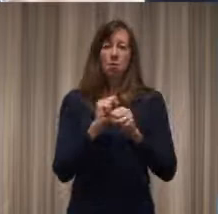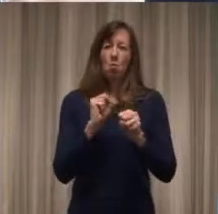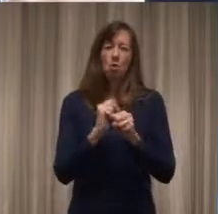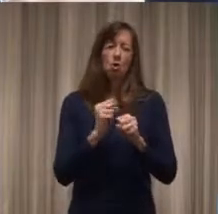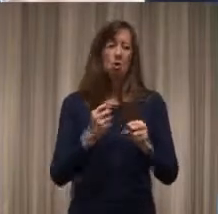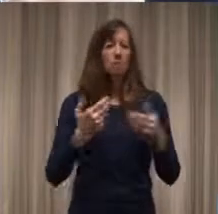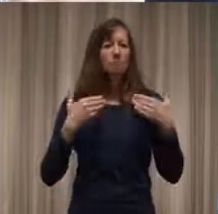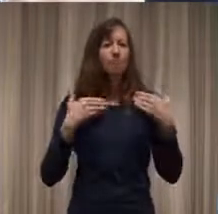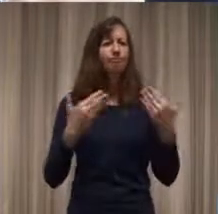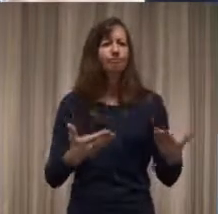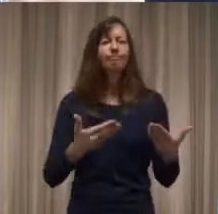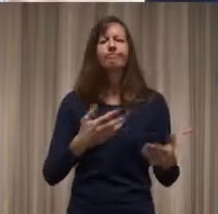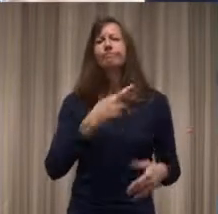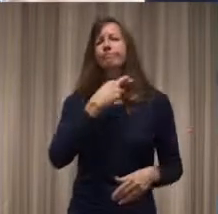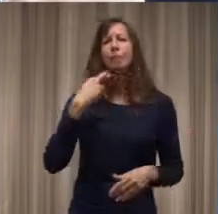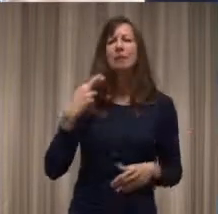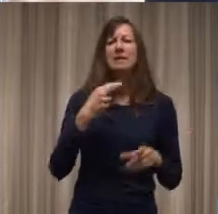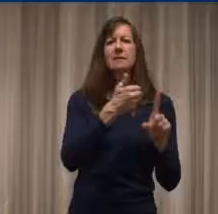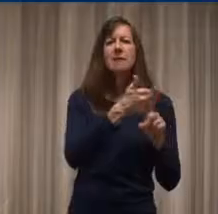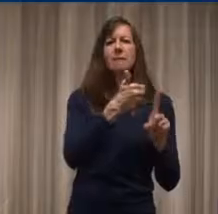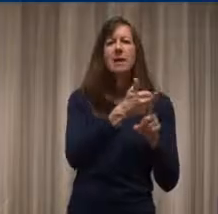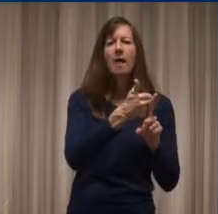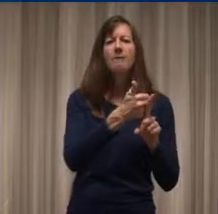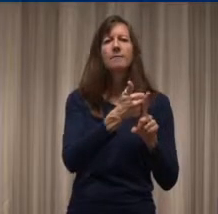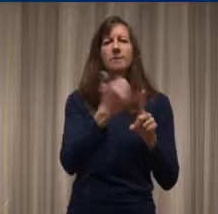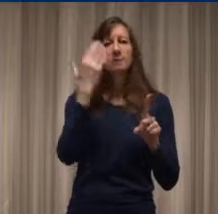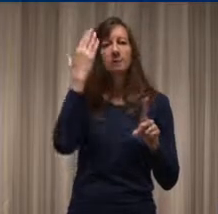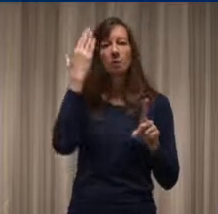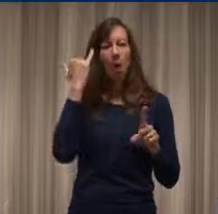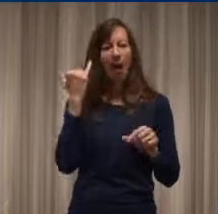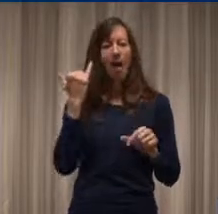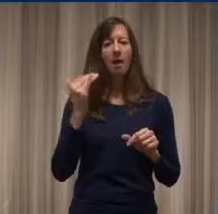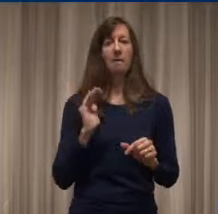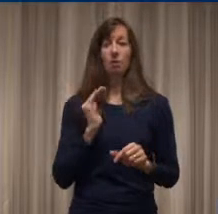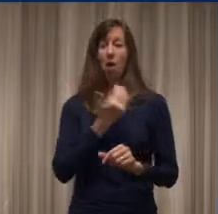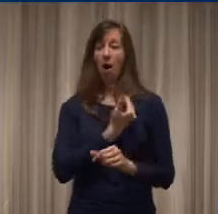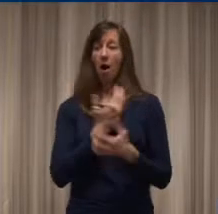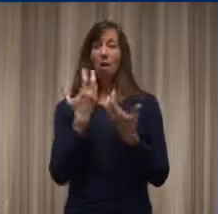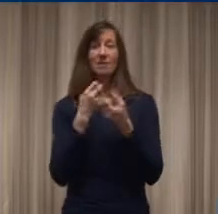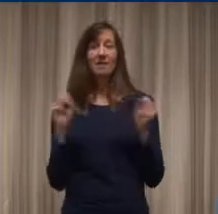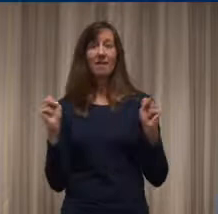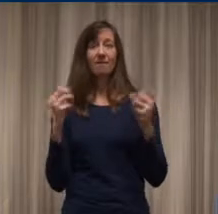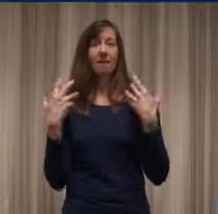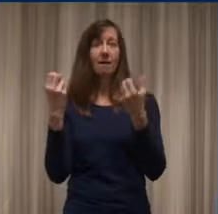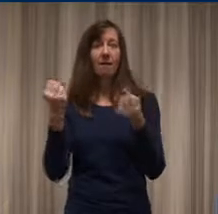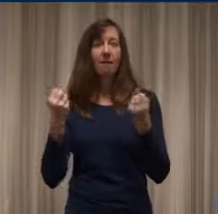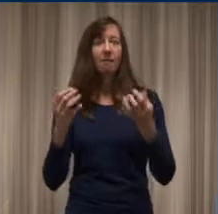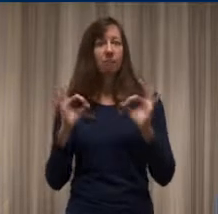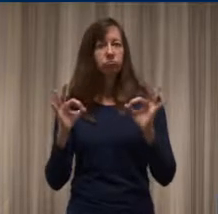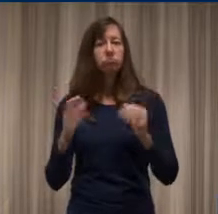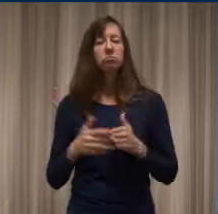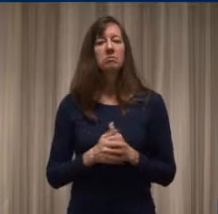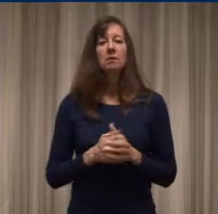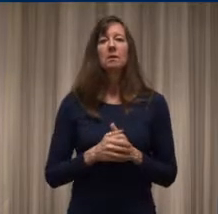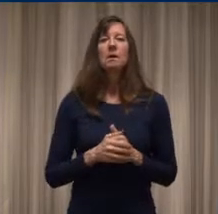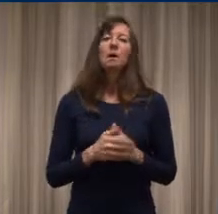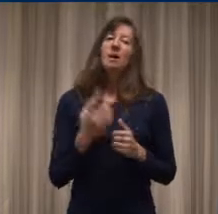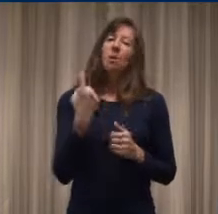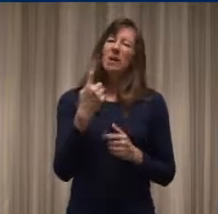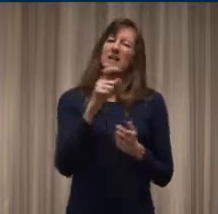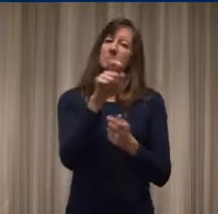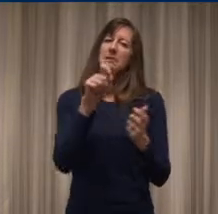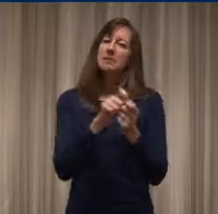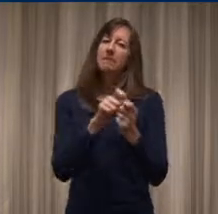for all of our health and safety. My specific shout out this week is once again to